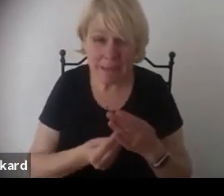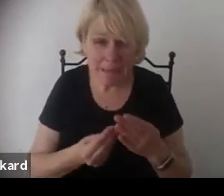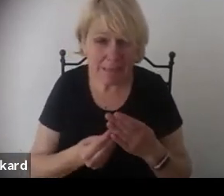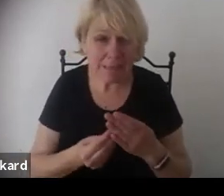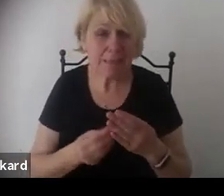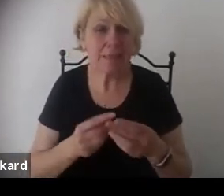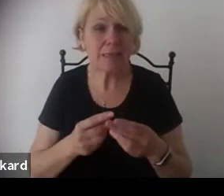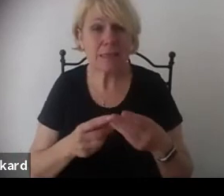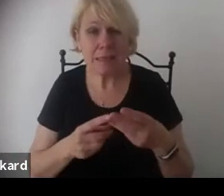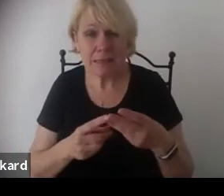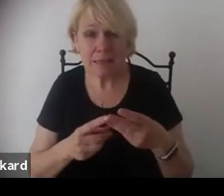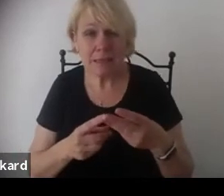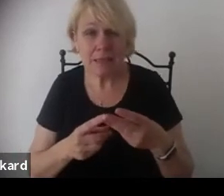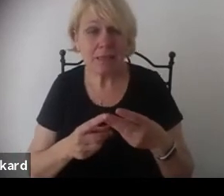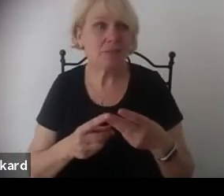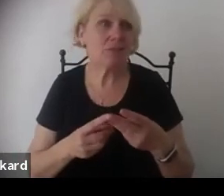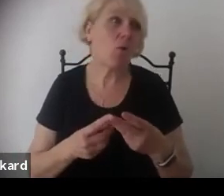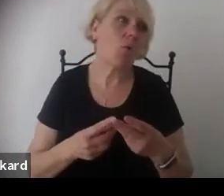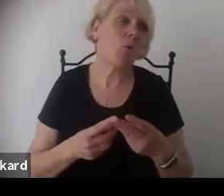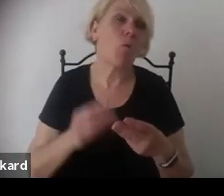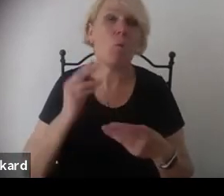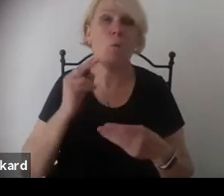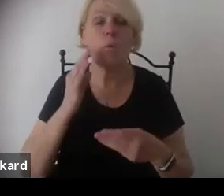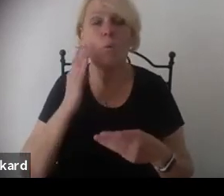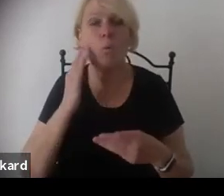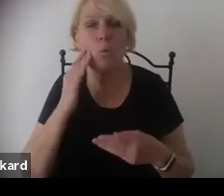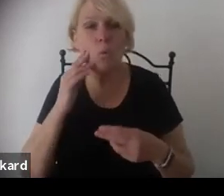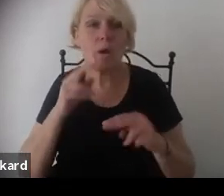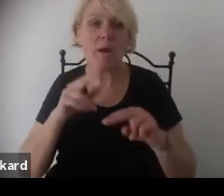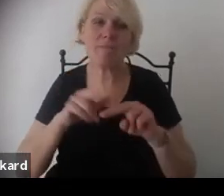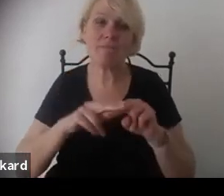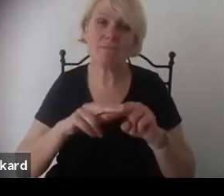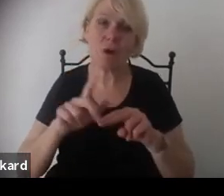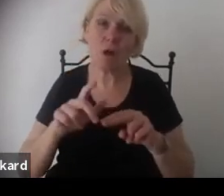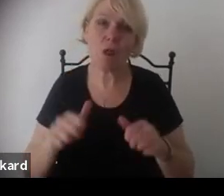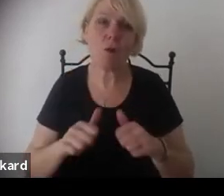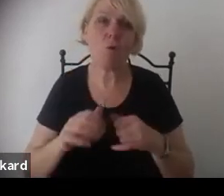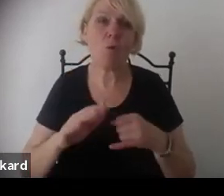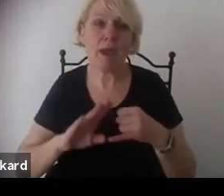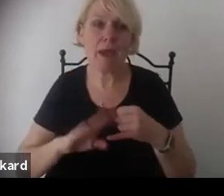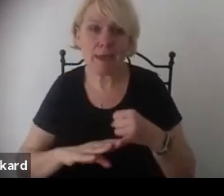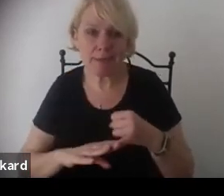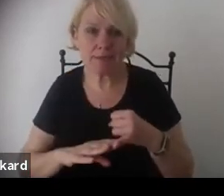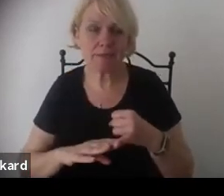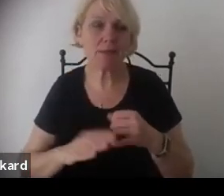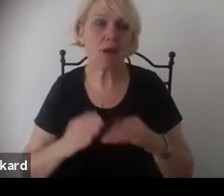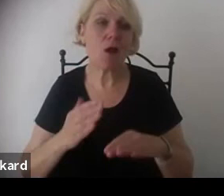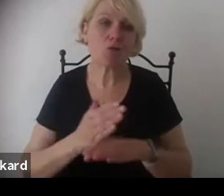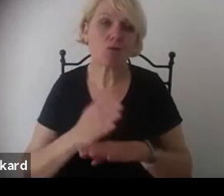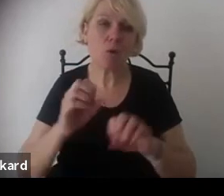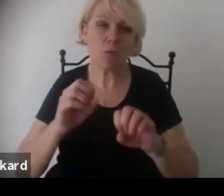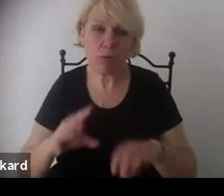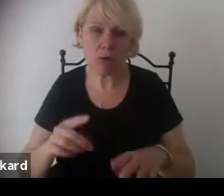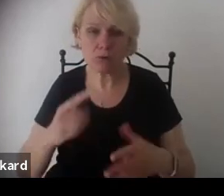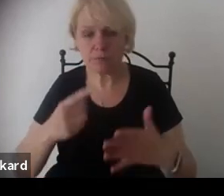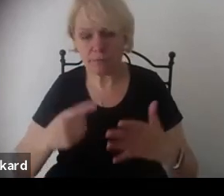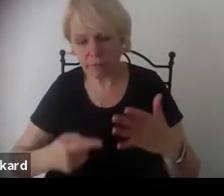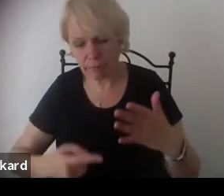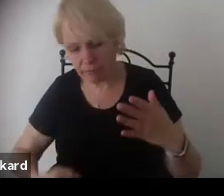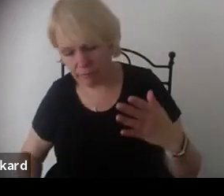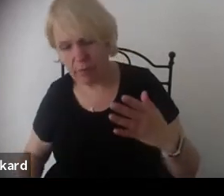challenges, perhaps when the furlough ends, etc., as the, you know, the economy starts to bite. I guess all of